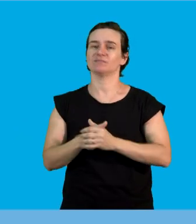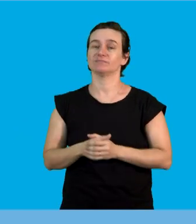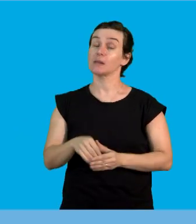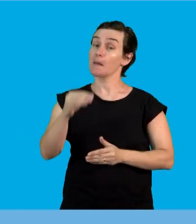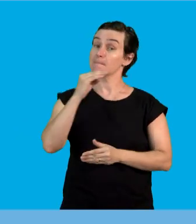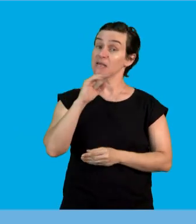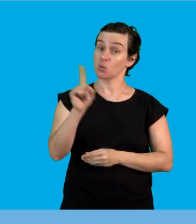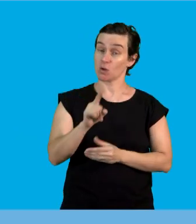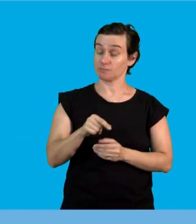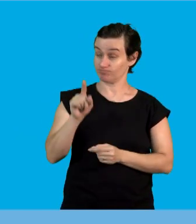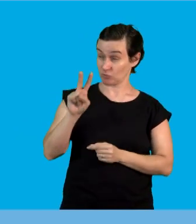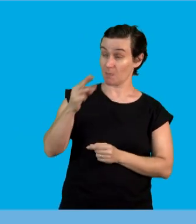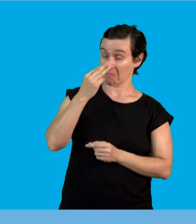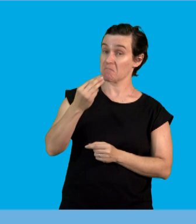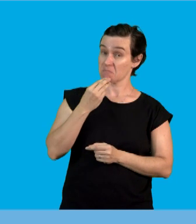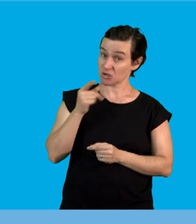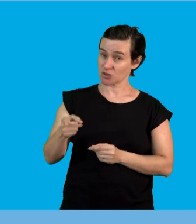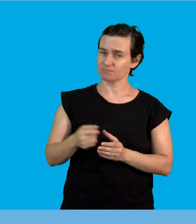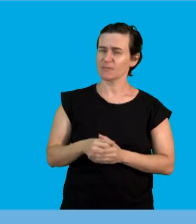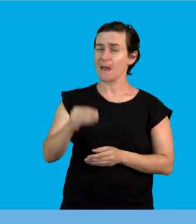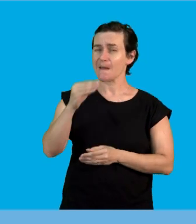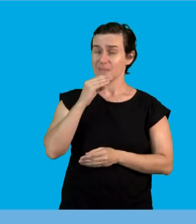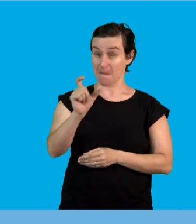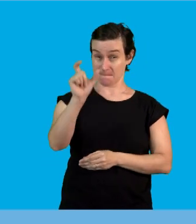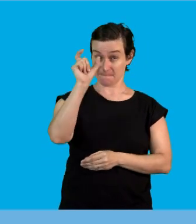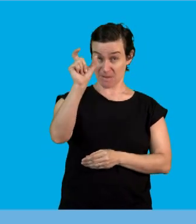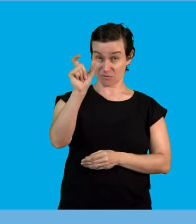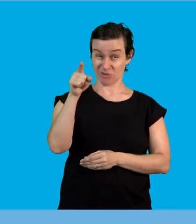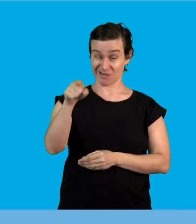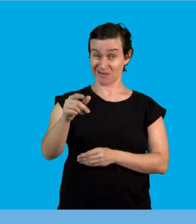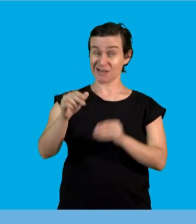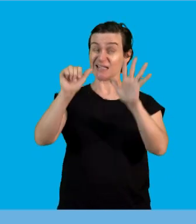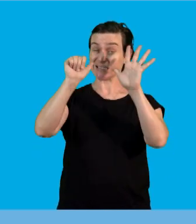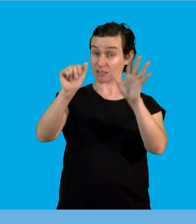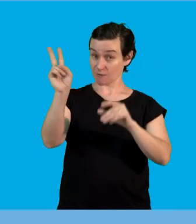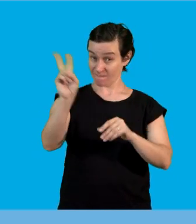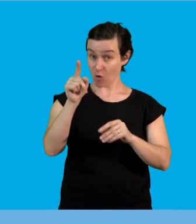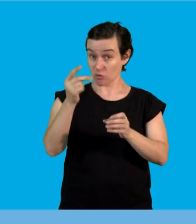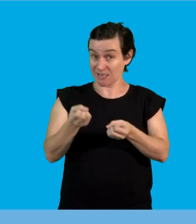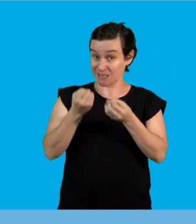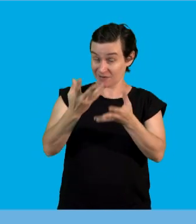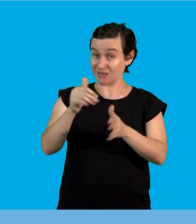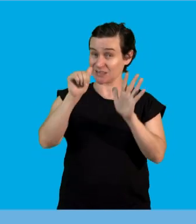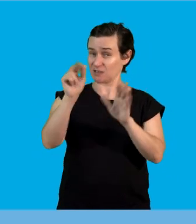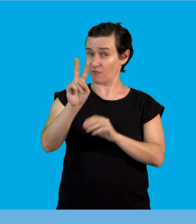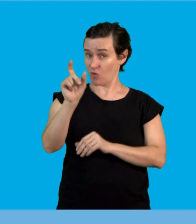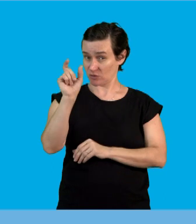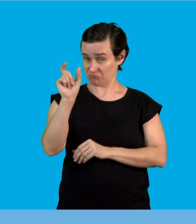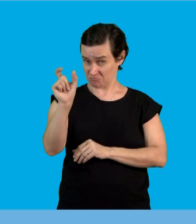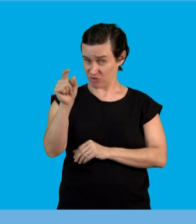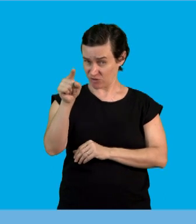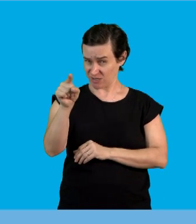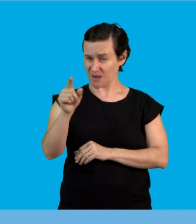therefore, from the diagram, what is the voltage across each of the lamps if the battery can supply a voltage of 6